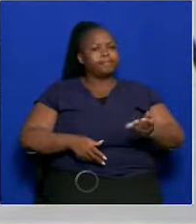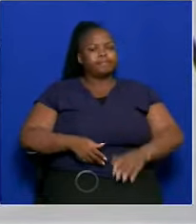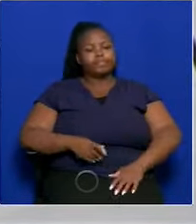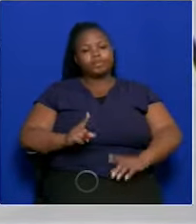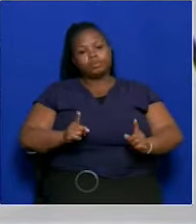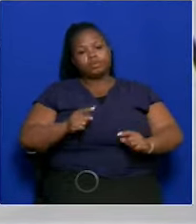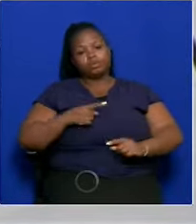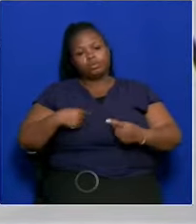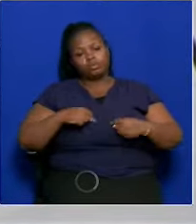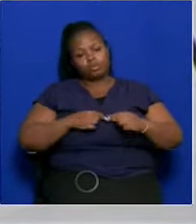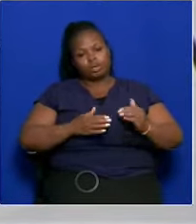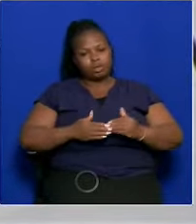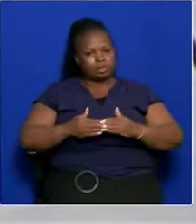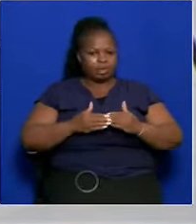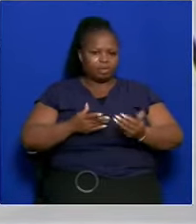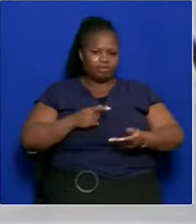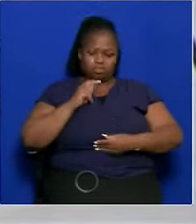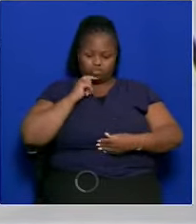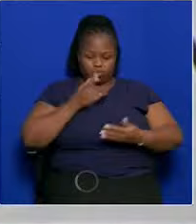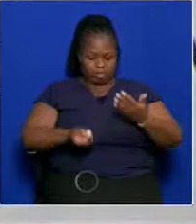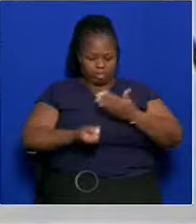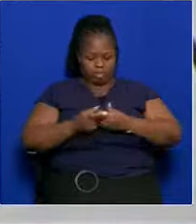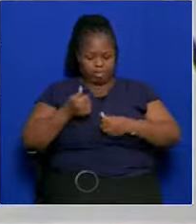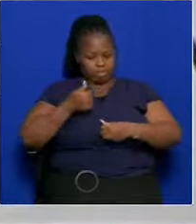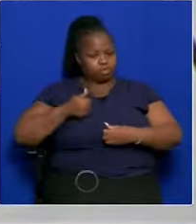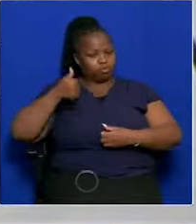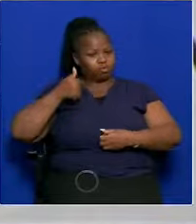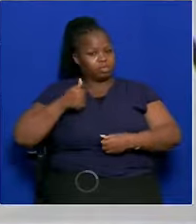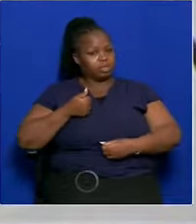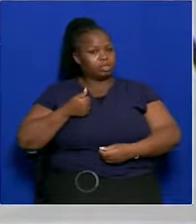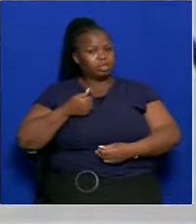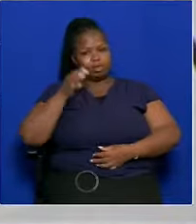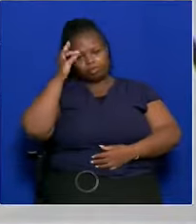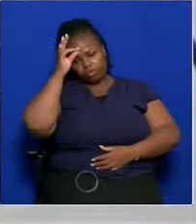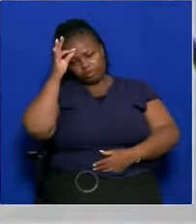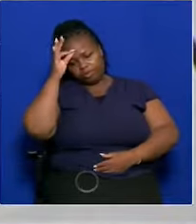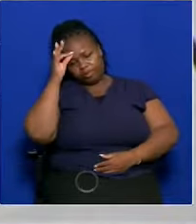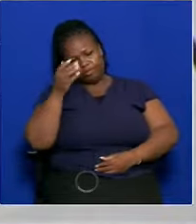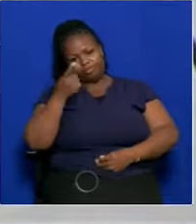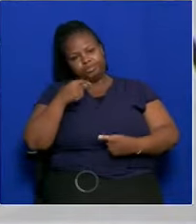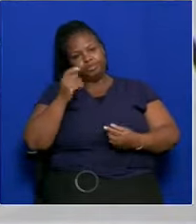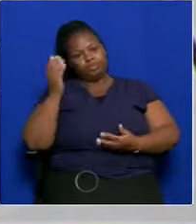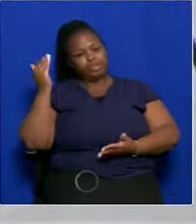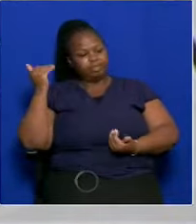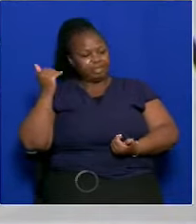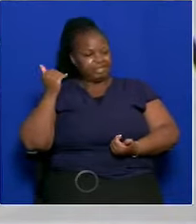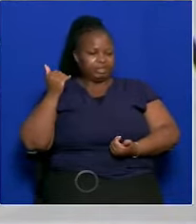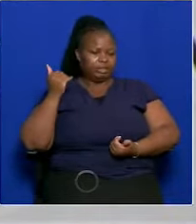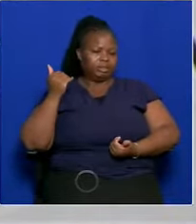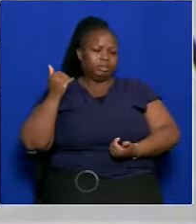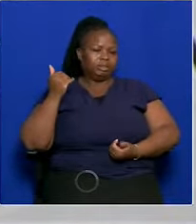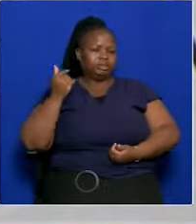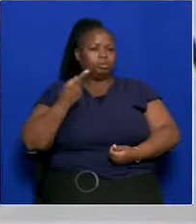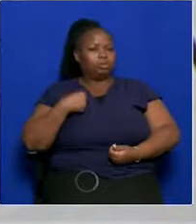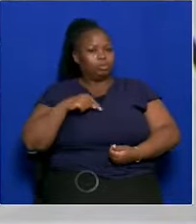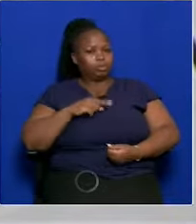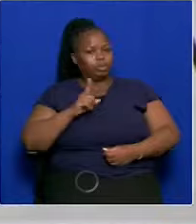it happens to us as senior officers, it is expected from ourselves to make sure that